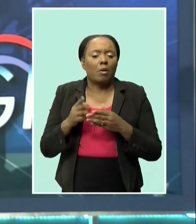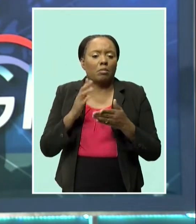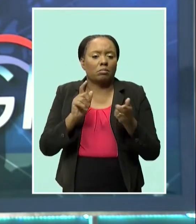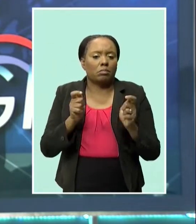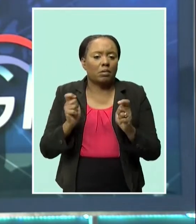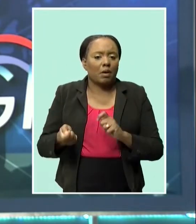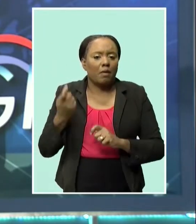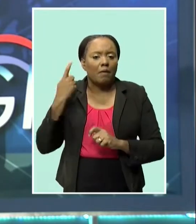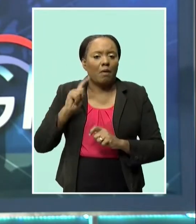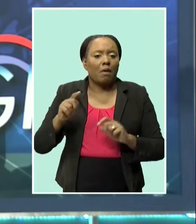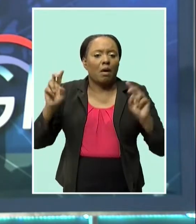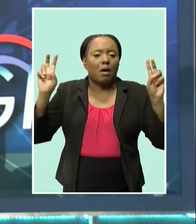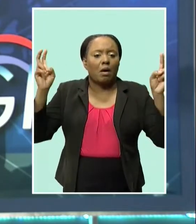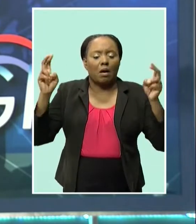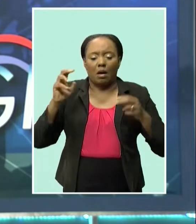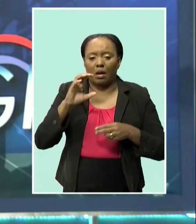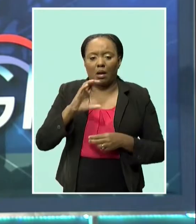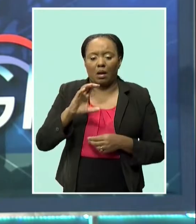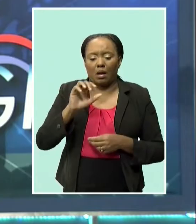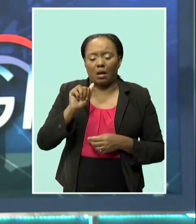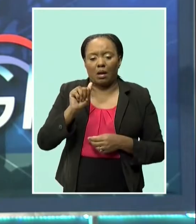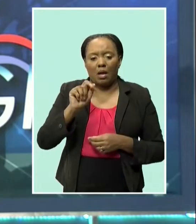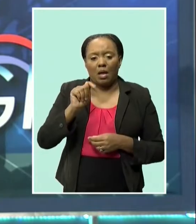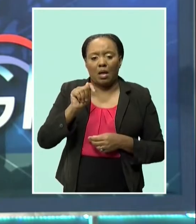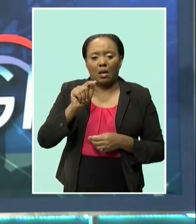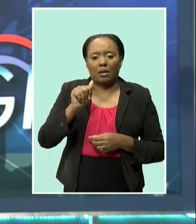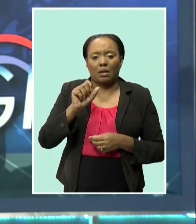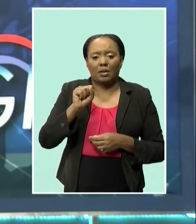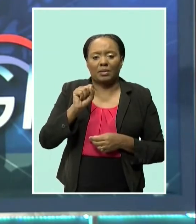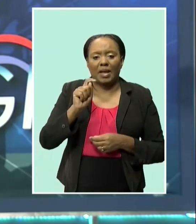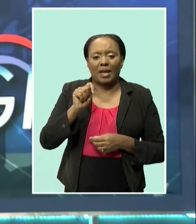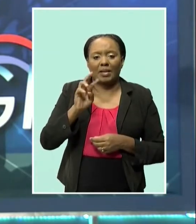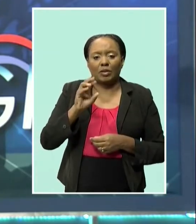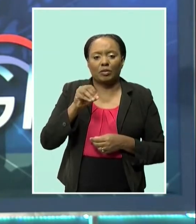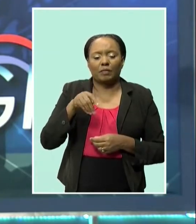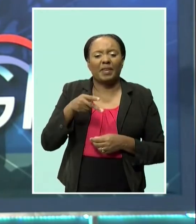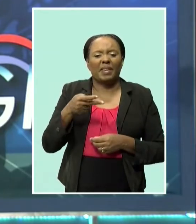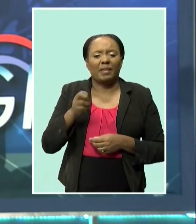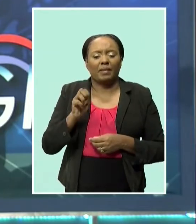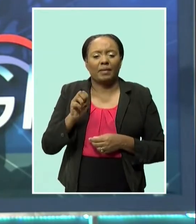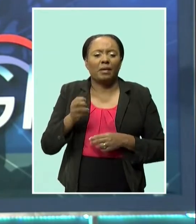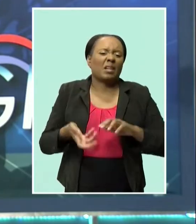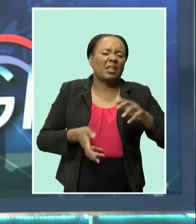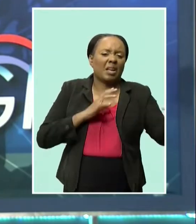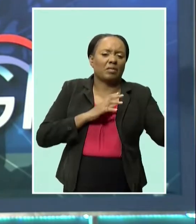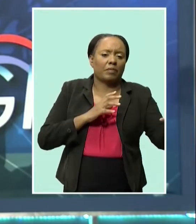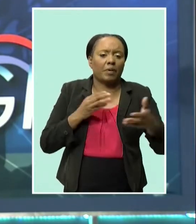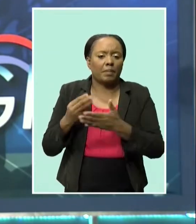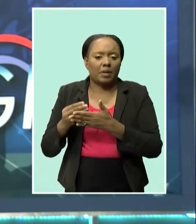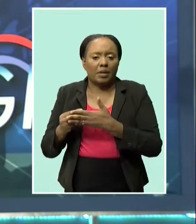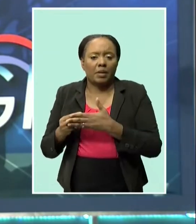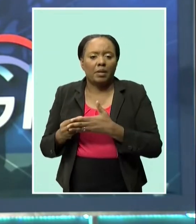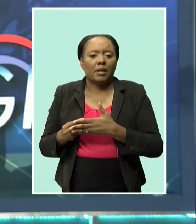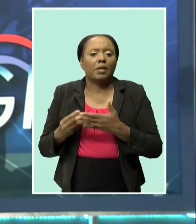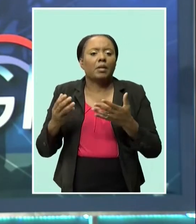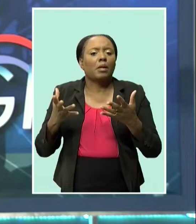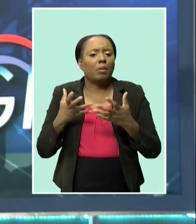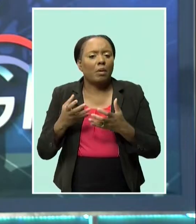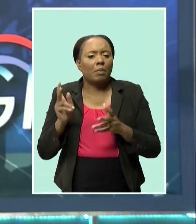to Dr. Duguid, one of the amendments allows some homeowners to access the Catastrophe Fund before rather than after a